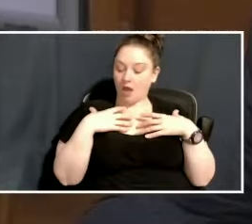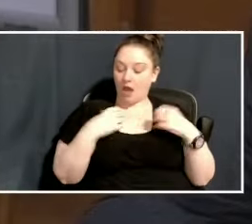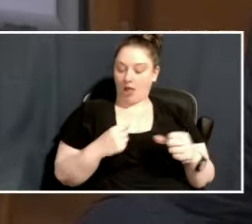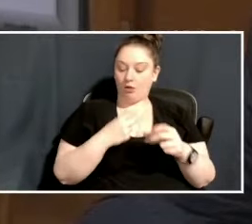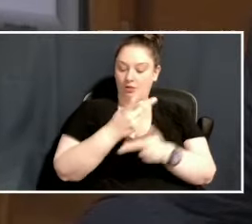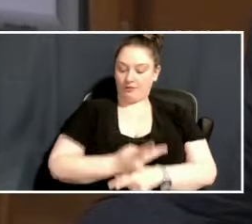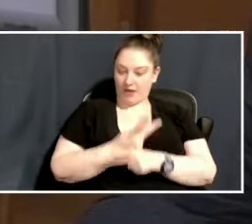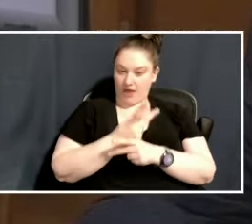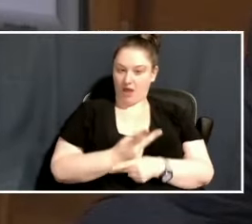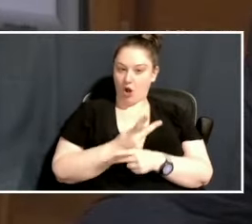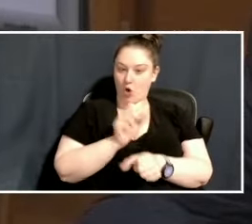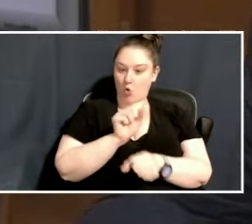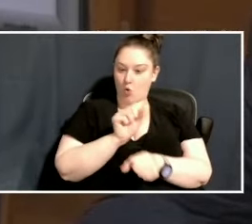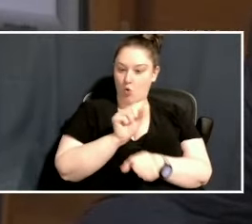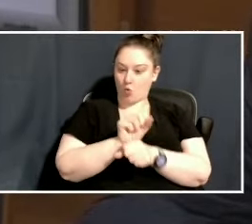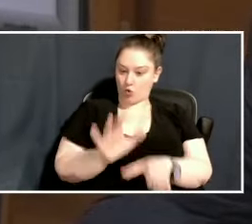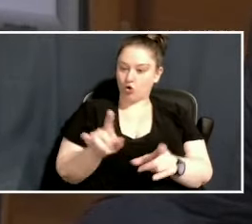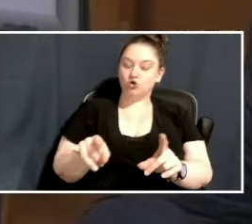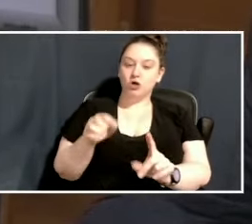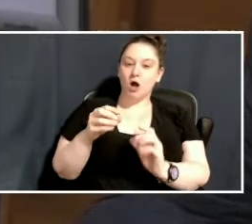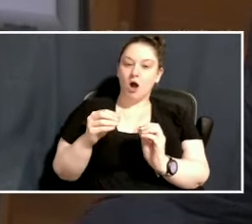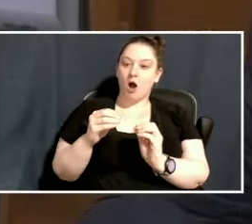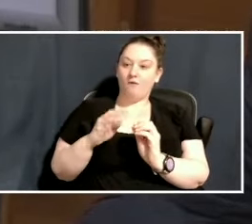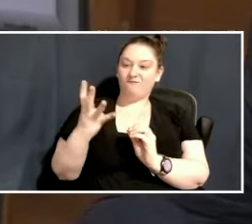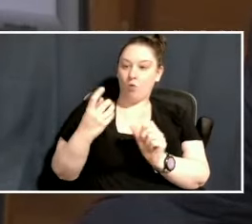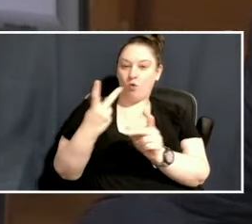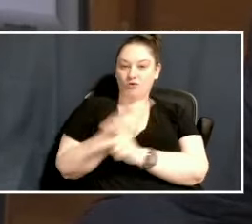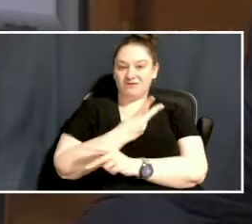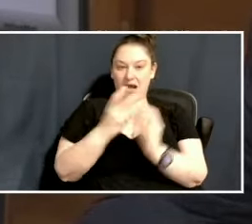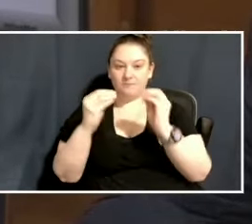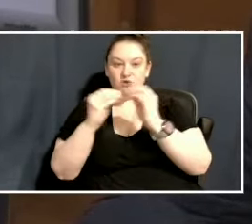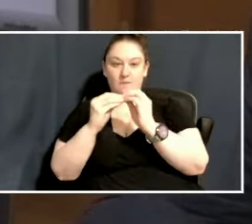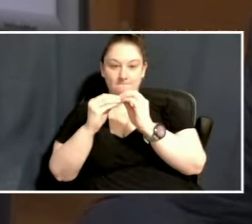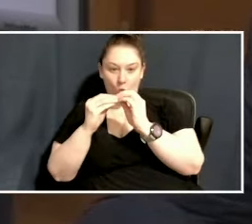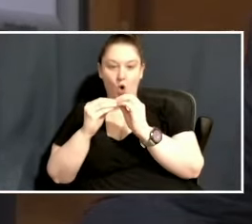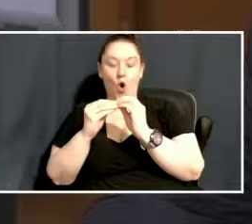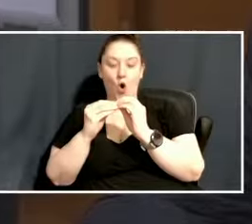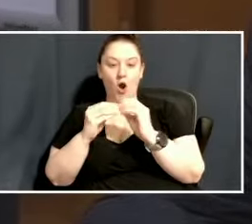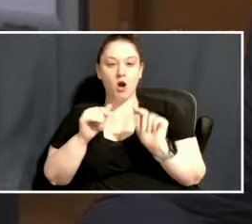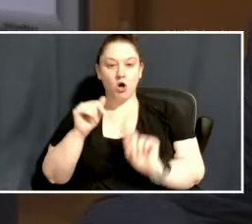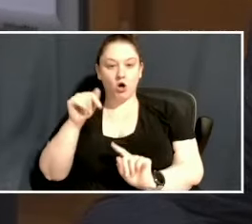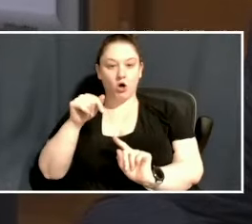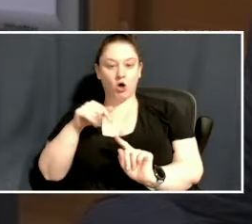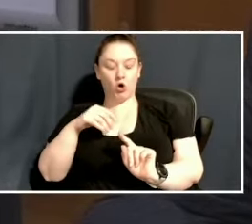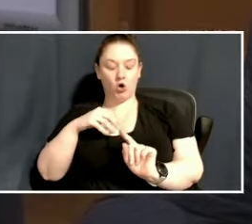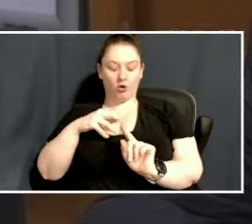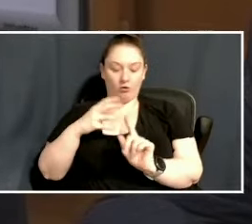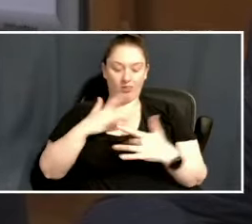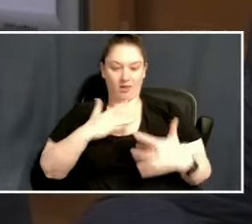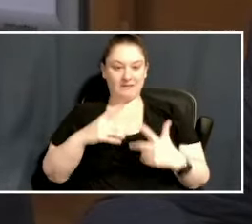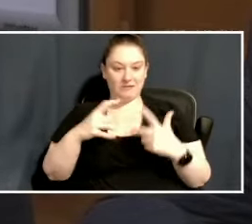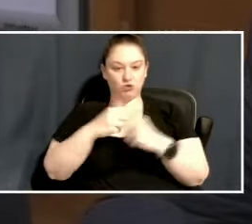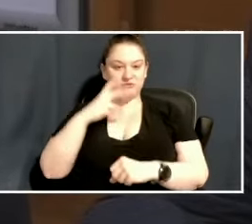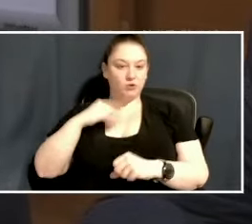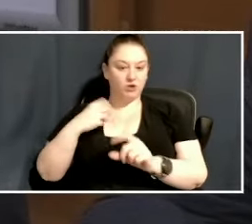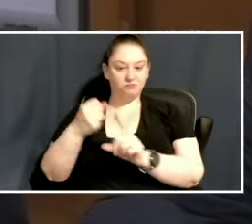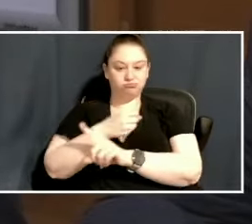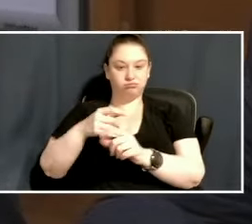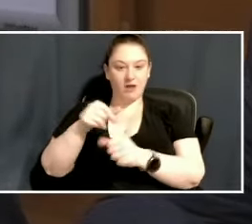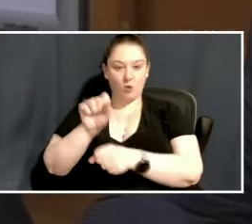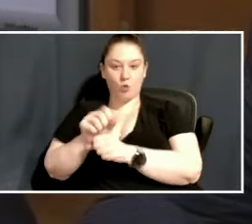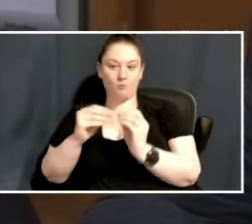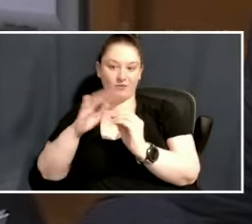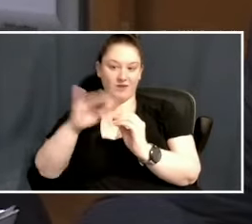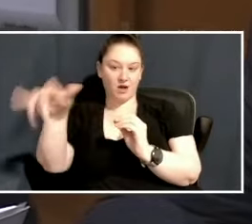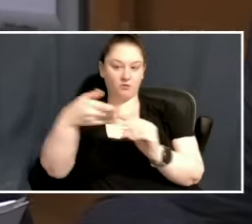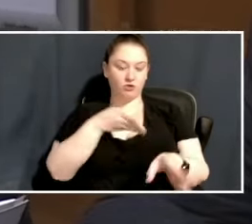than any other industry. 44% of nurses report experiencing physical violence and 68% report experiencing